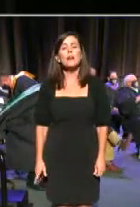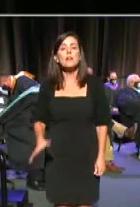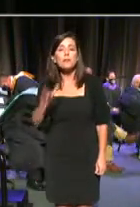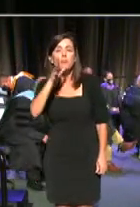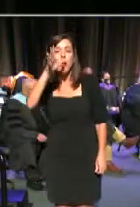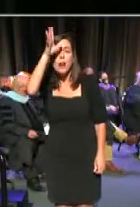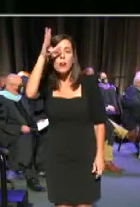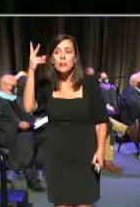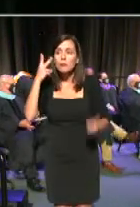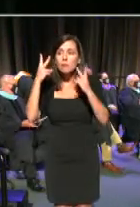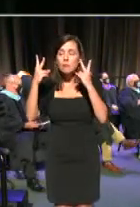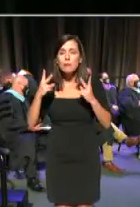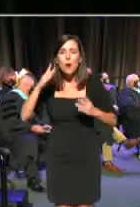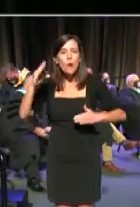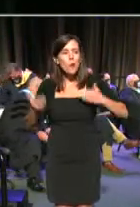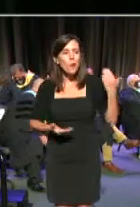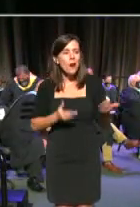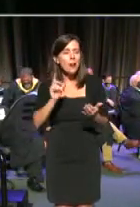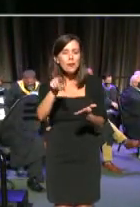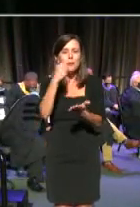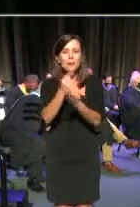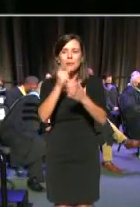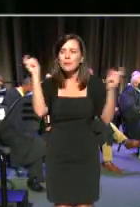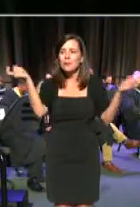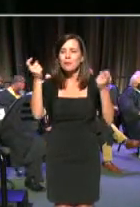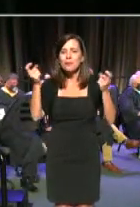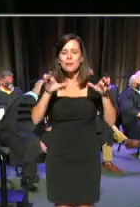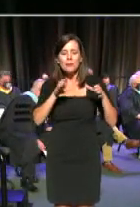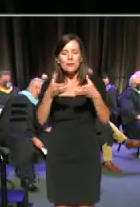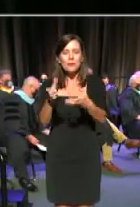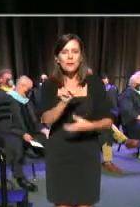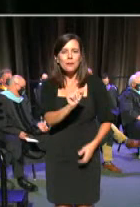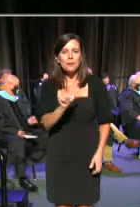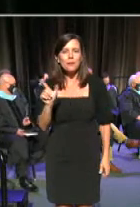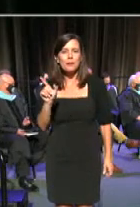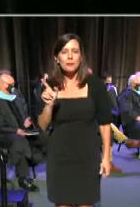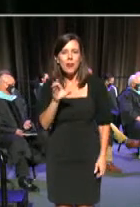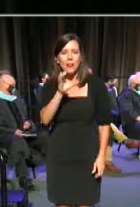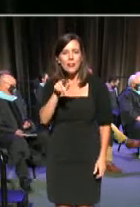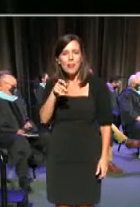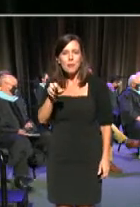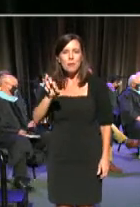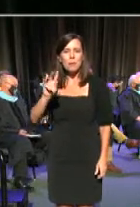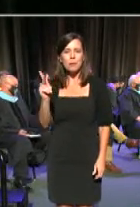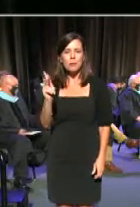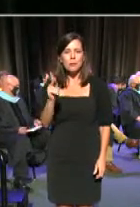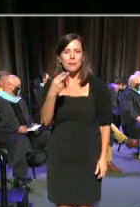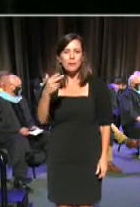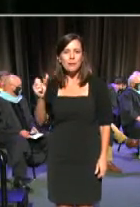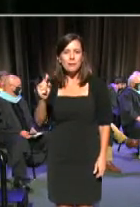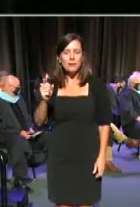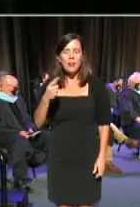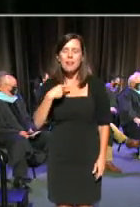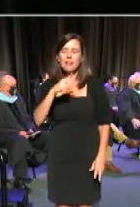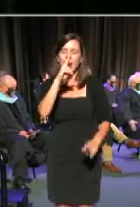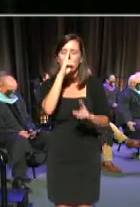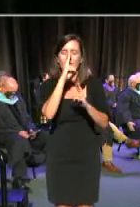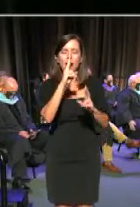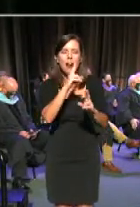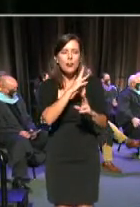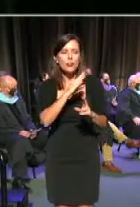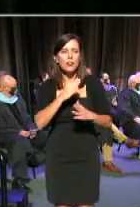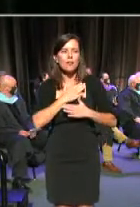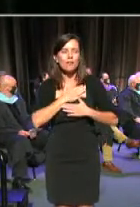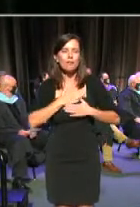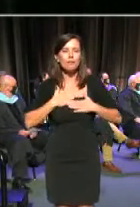Parents and guests, welcome to our commencement ceremony for the class of 2021 of Cypress Park High School. It is indeed an honor and a pleasure